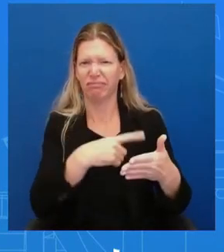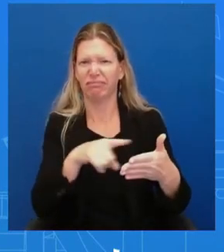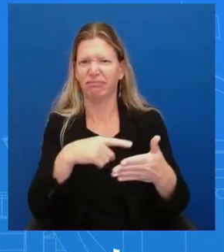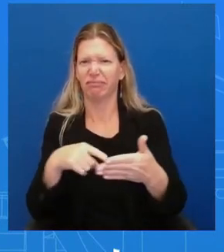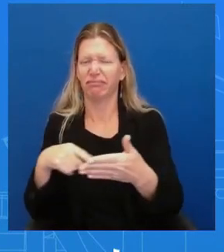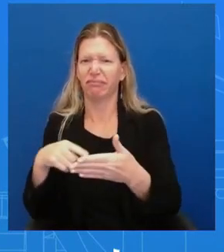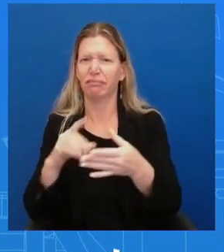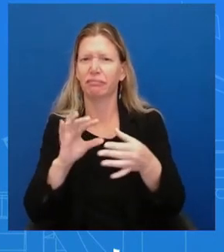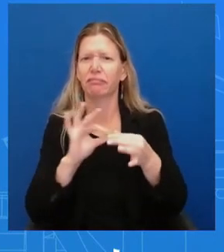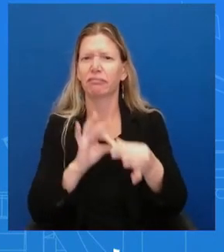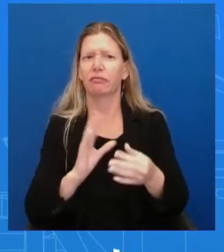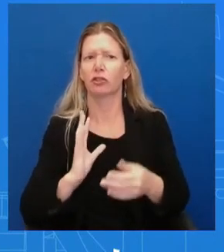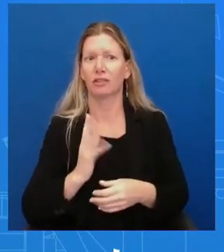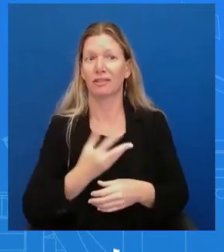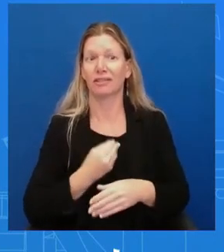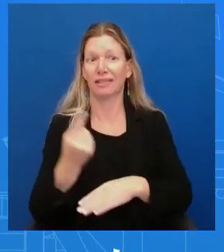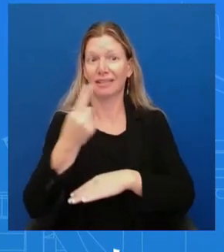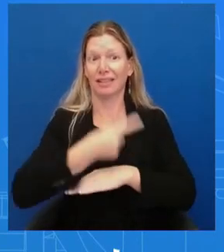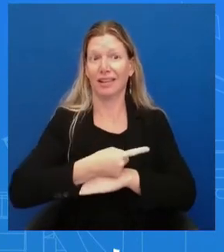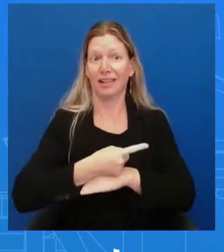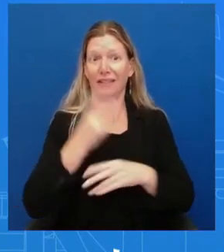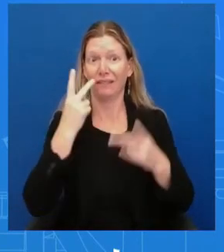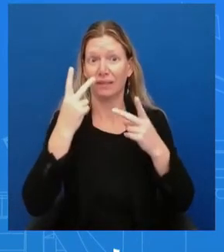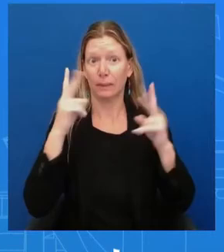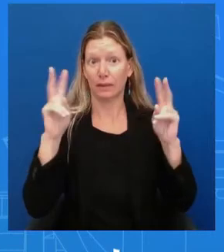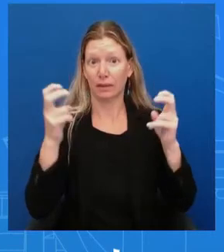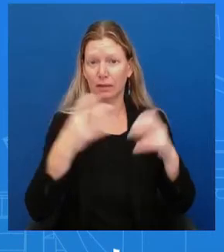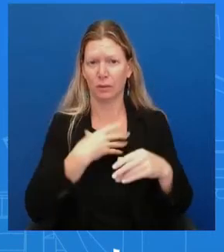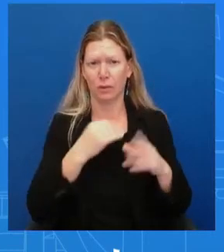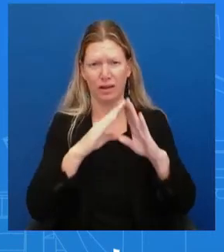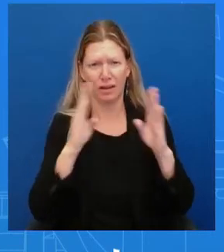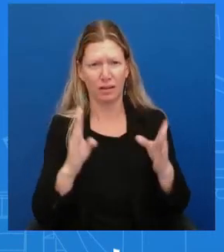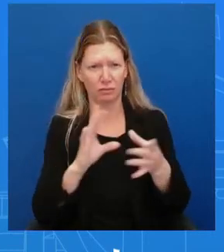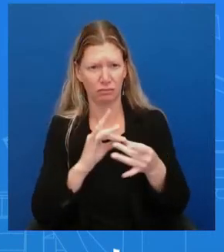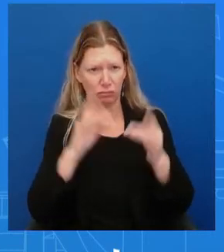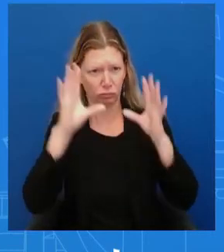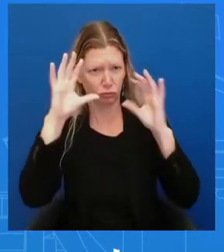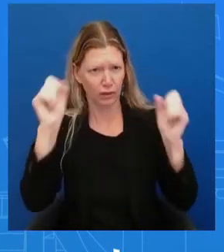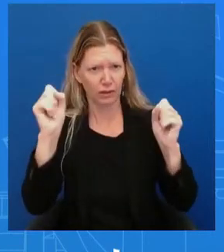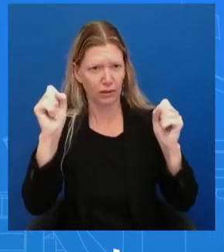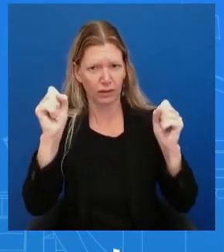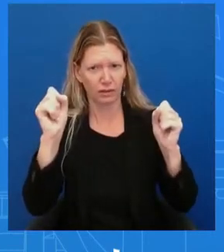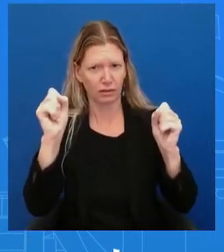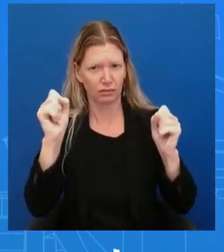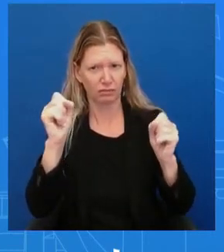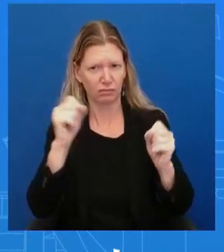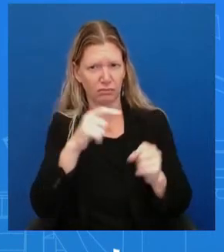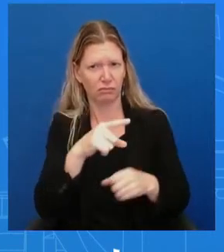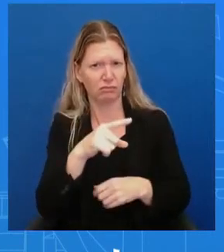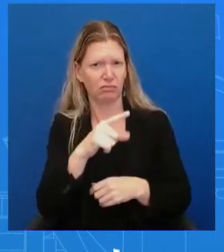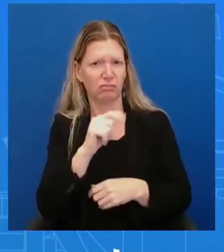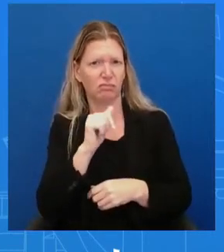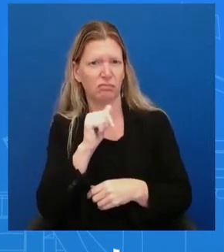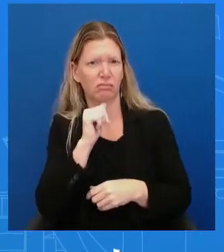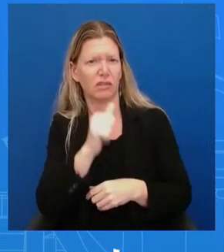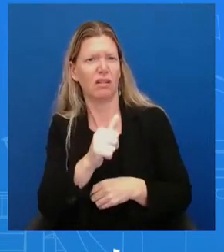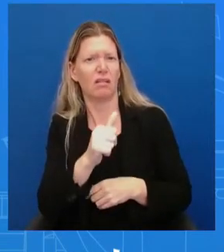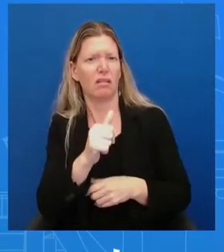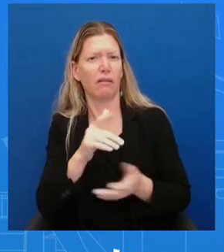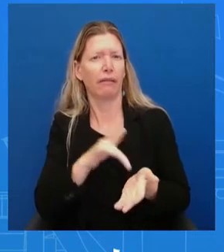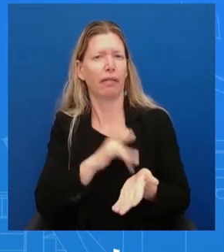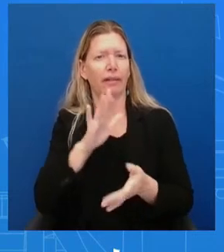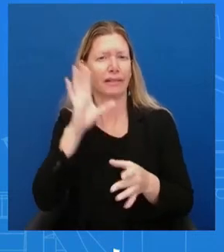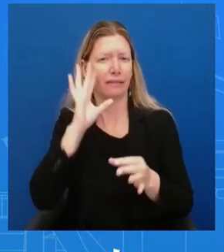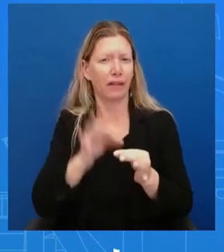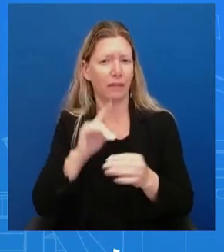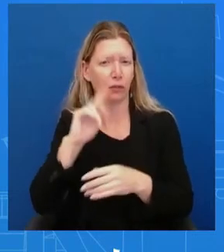said that the president wouldn't abuse his faith for political purposes. Does the president think that's what Republicans are doing on this issue? I mean,